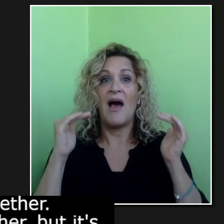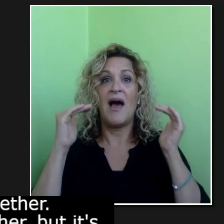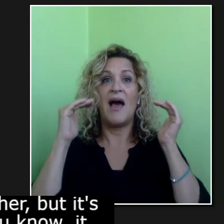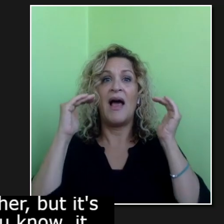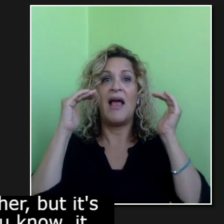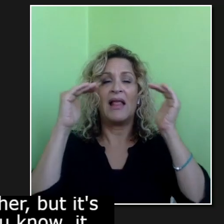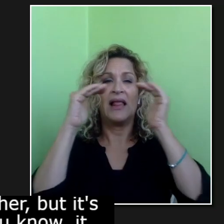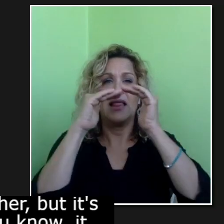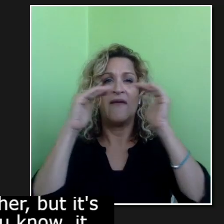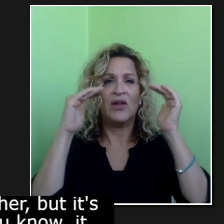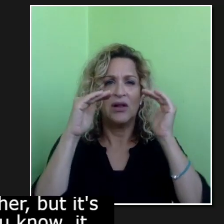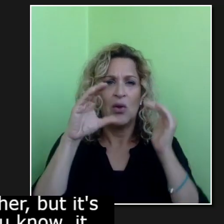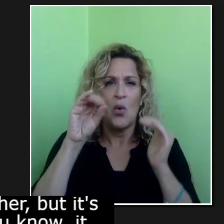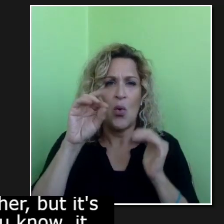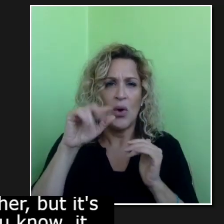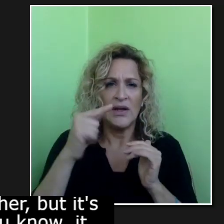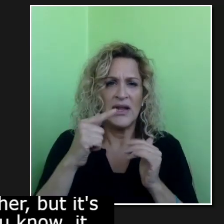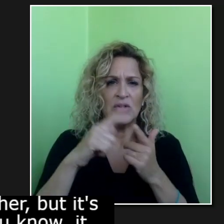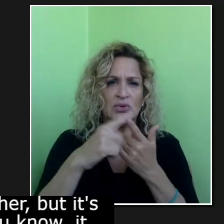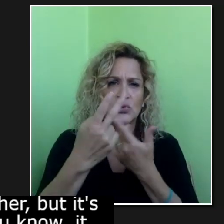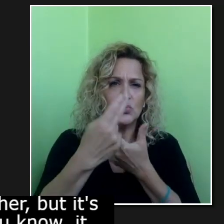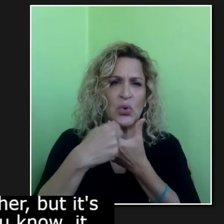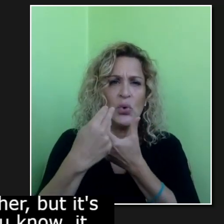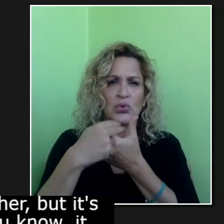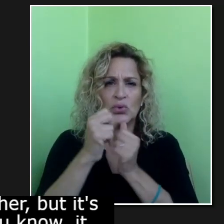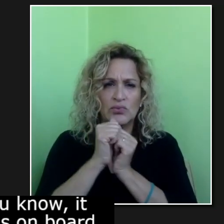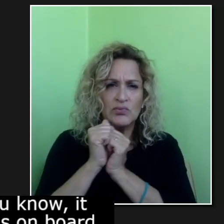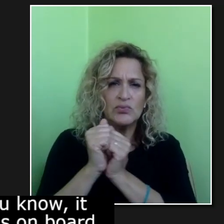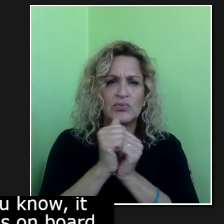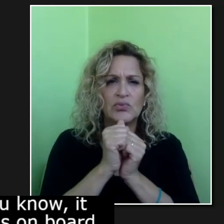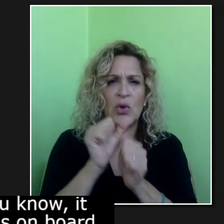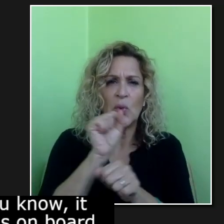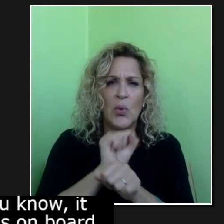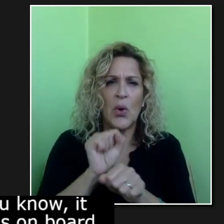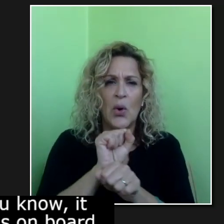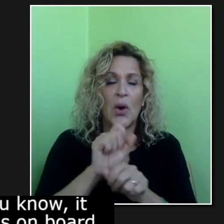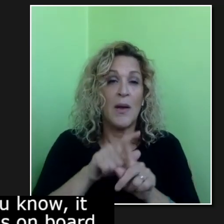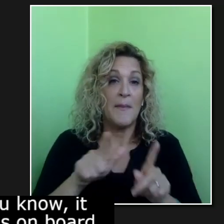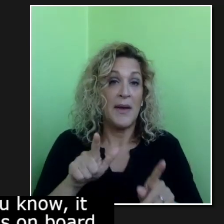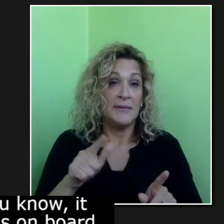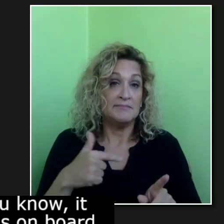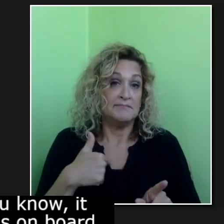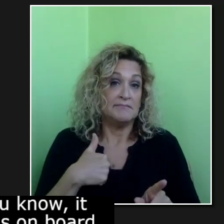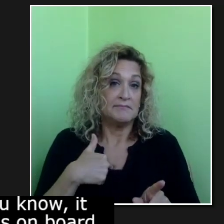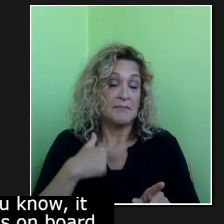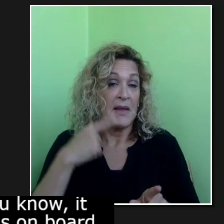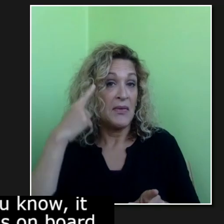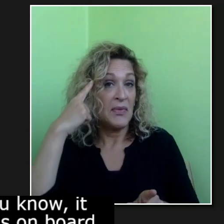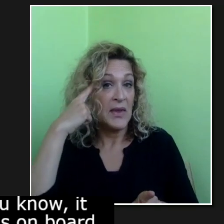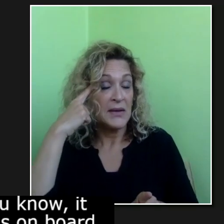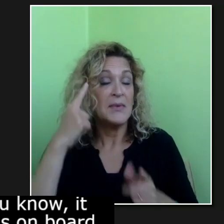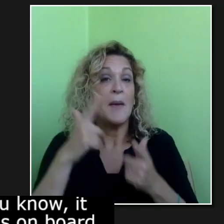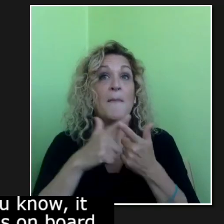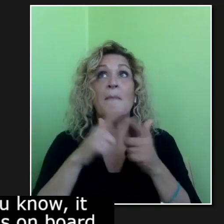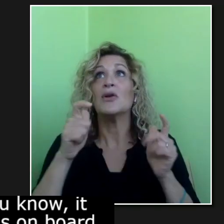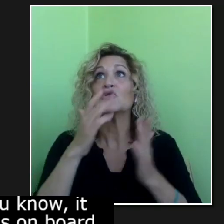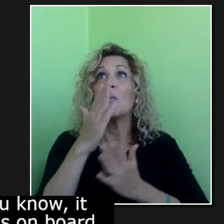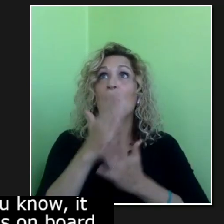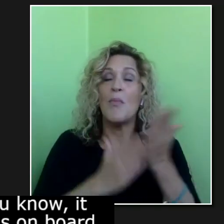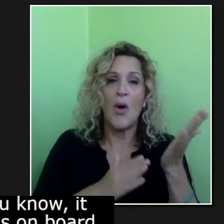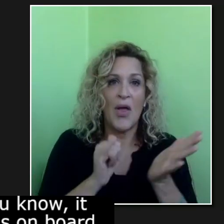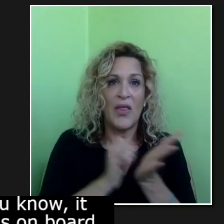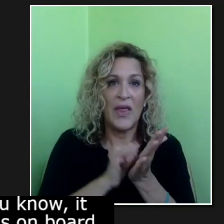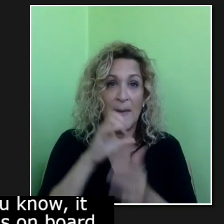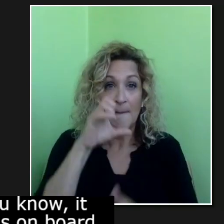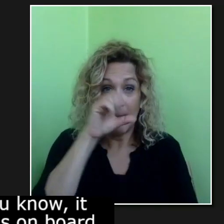on board, to compromise, to work together, and so on. But I think a major piece of missing